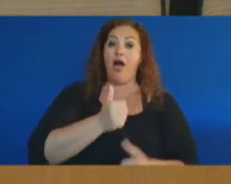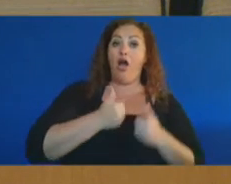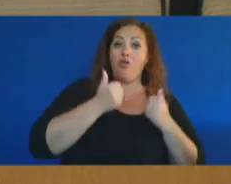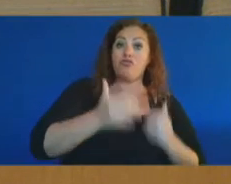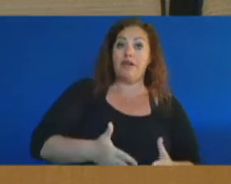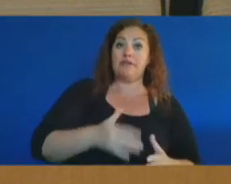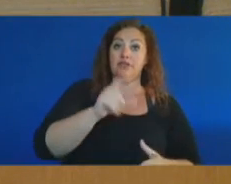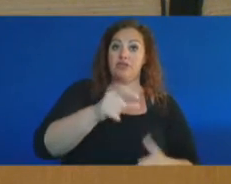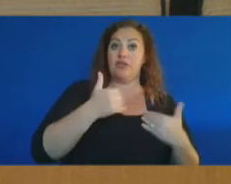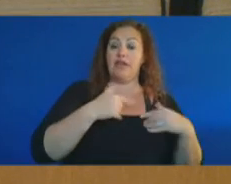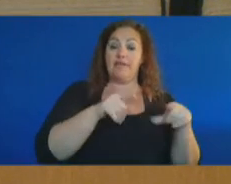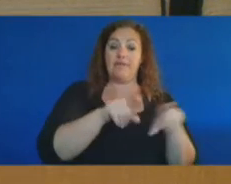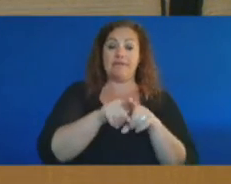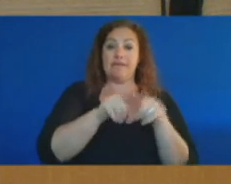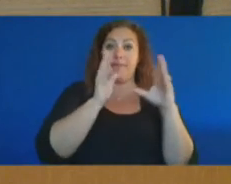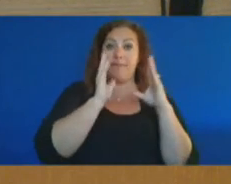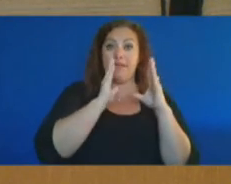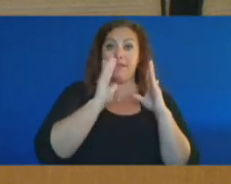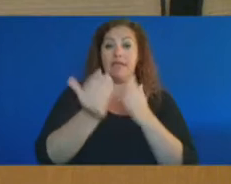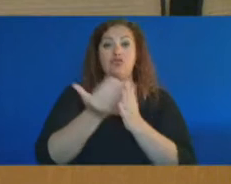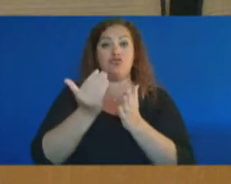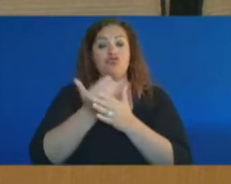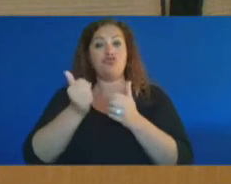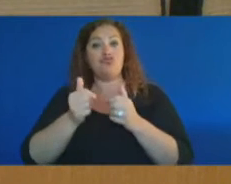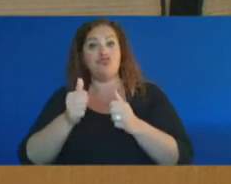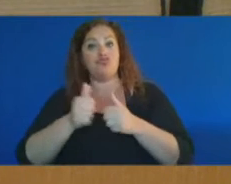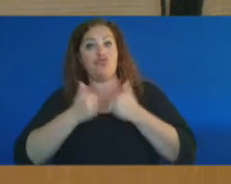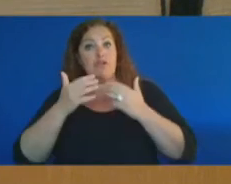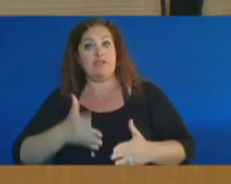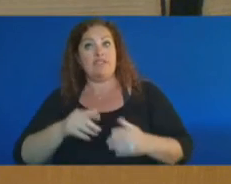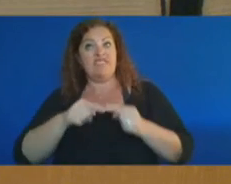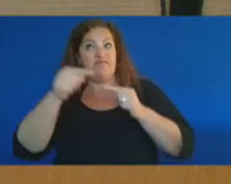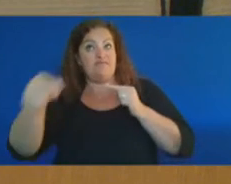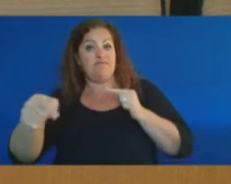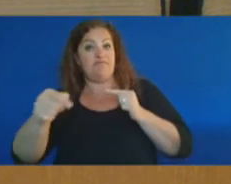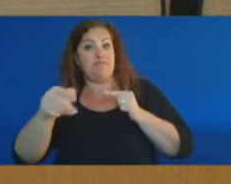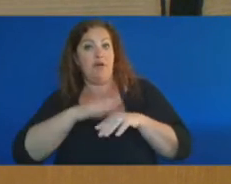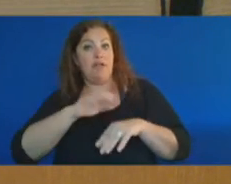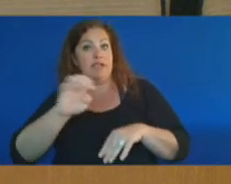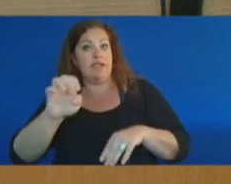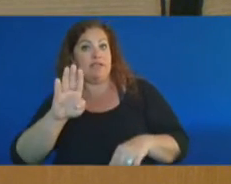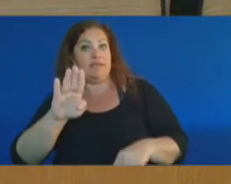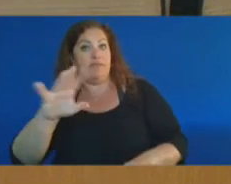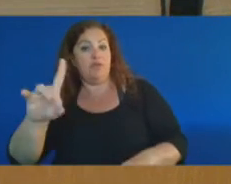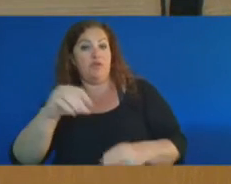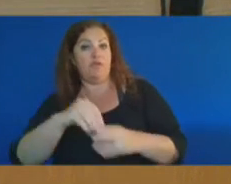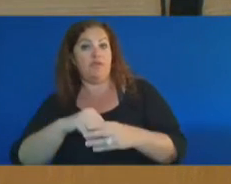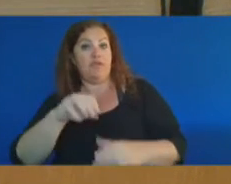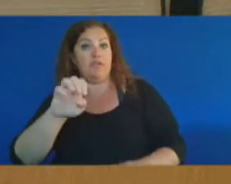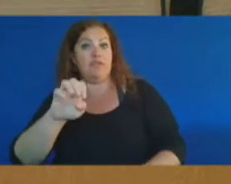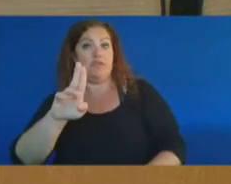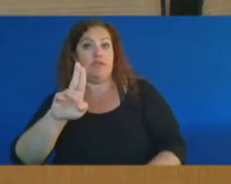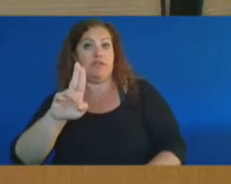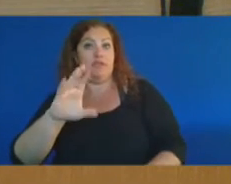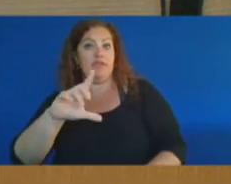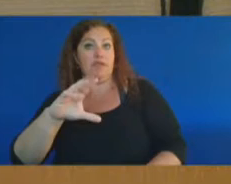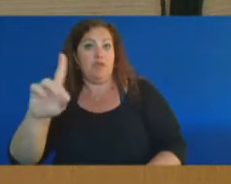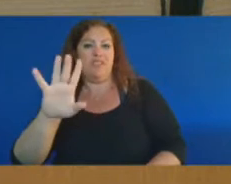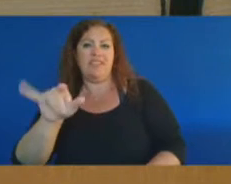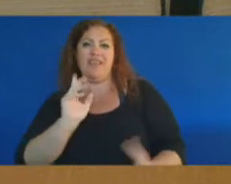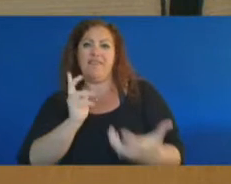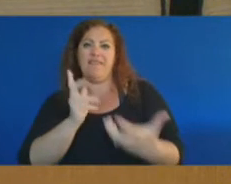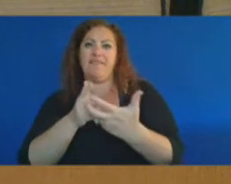attention as the new residential parcel that's down the street from us on East Boulevard and uclid that fits really nicely in